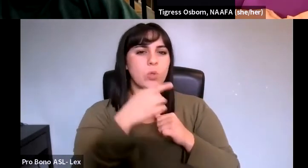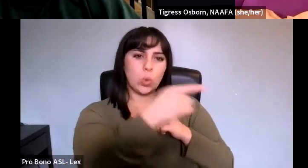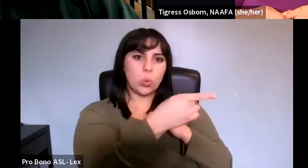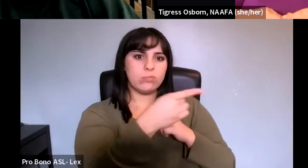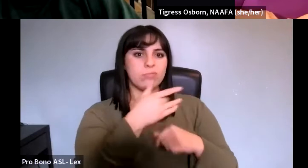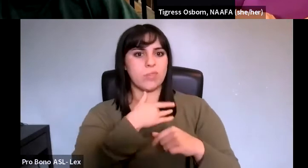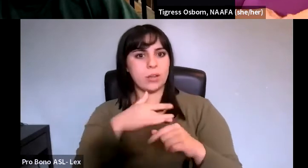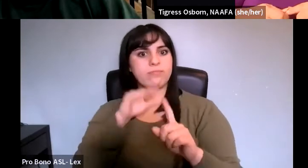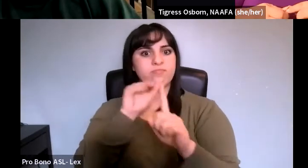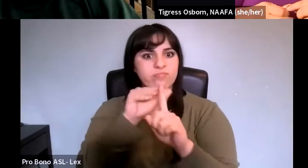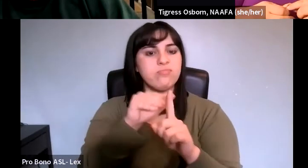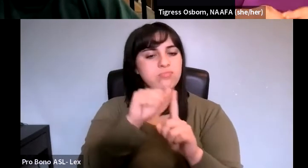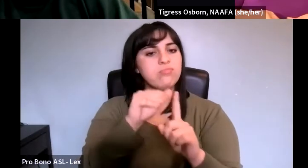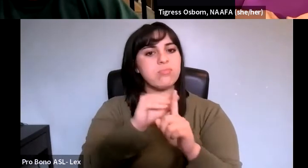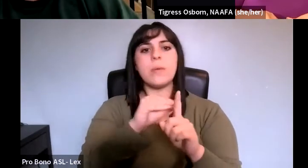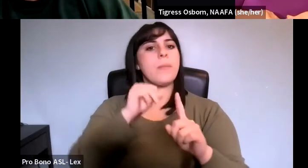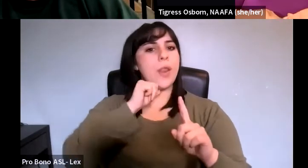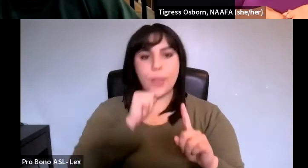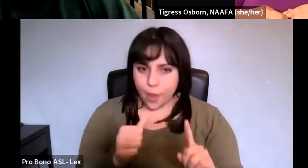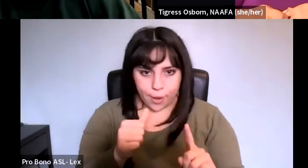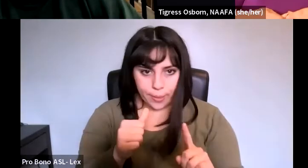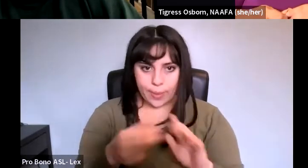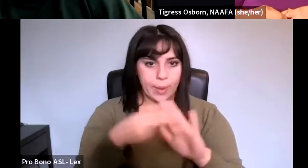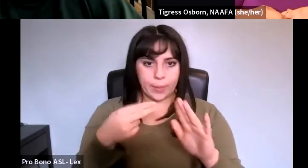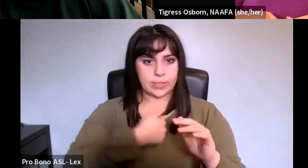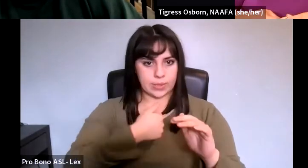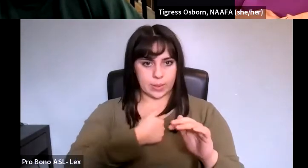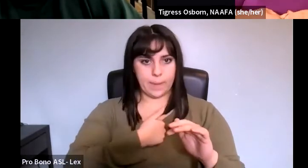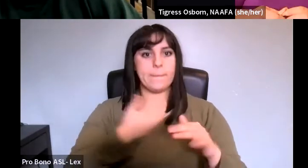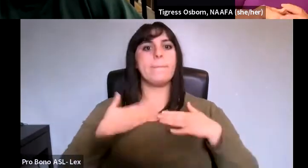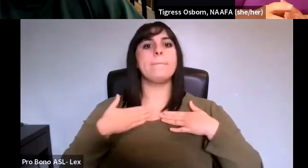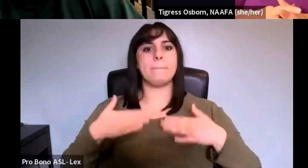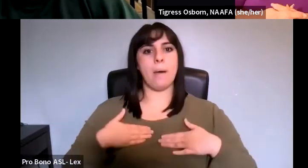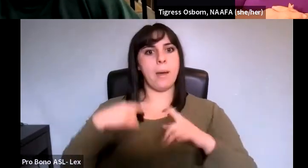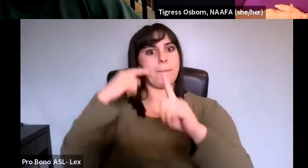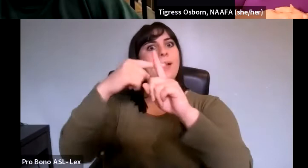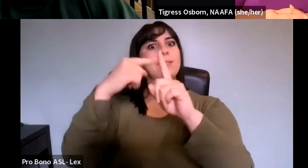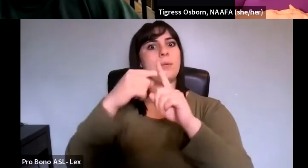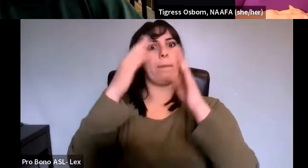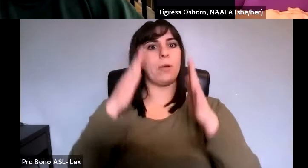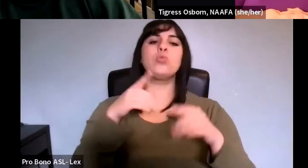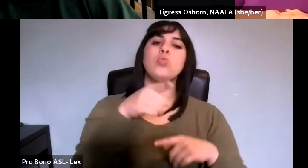not a body positivity influencer, you are a fat liberationist?